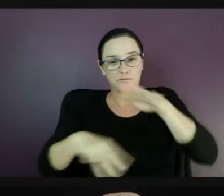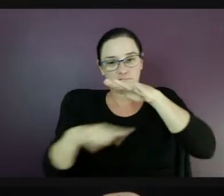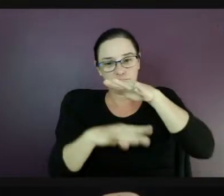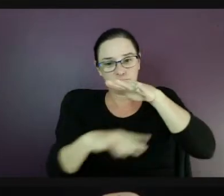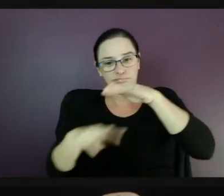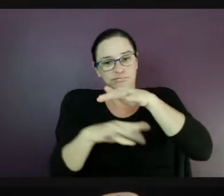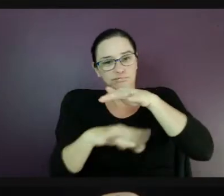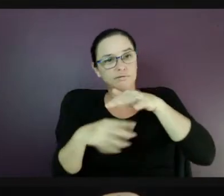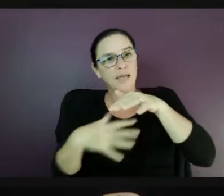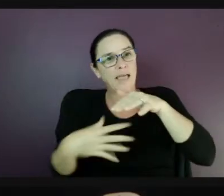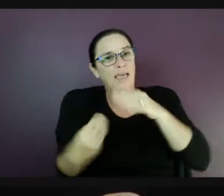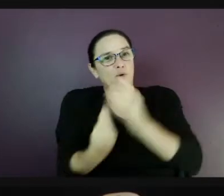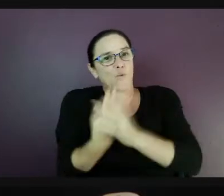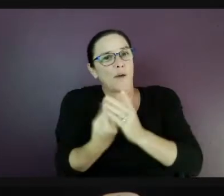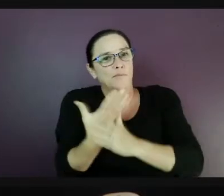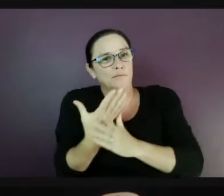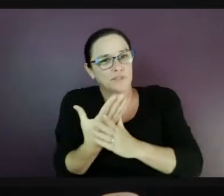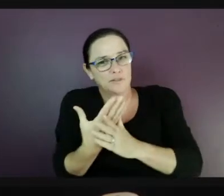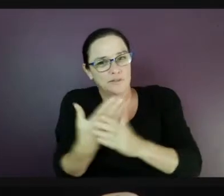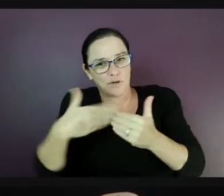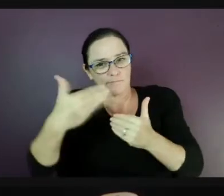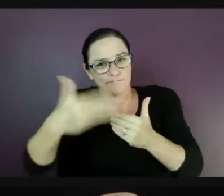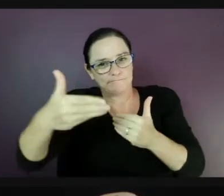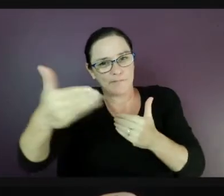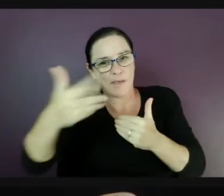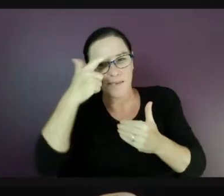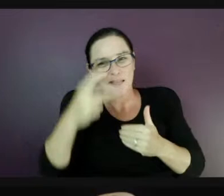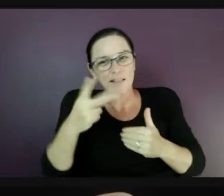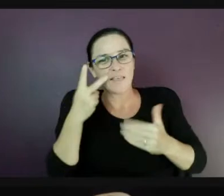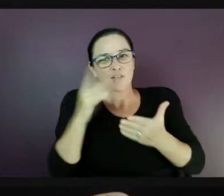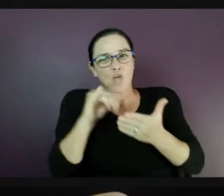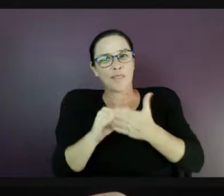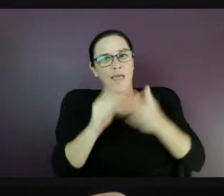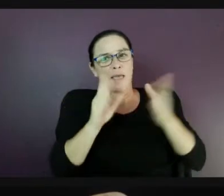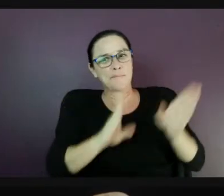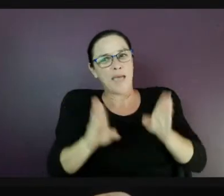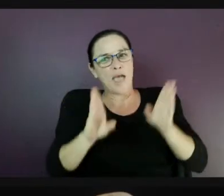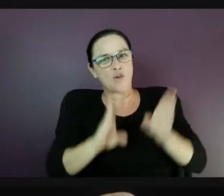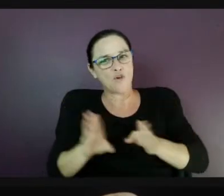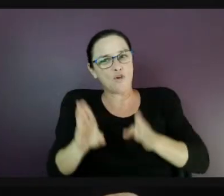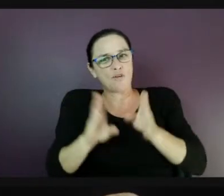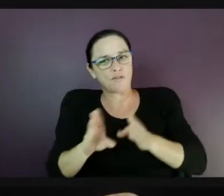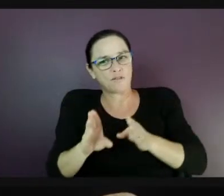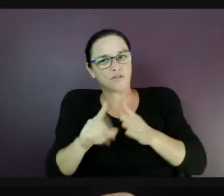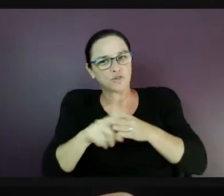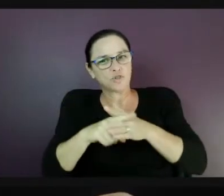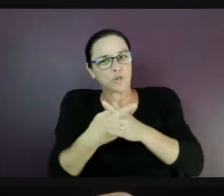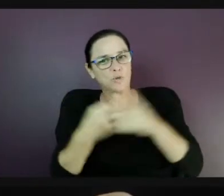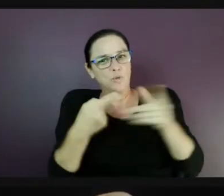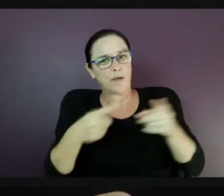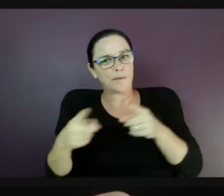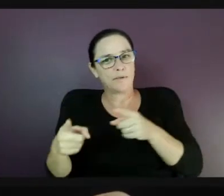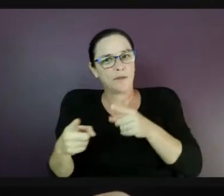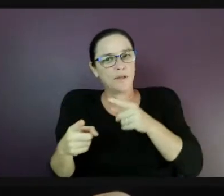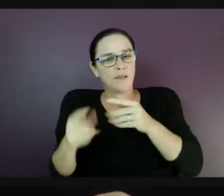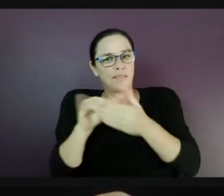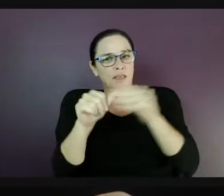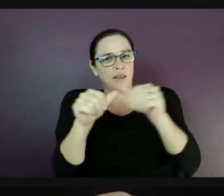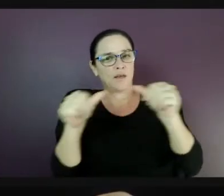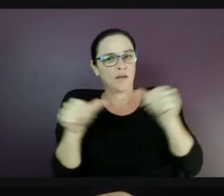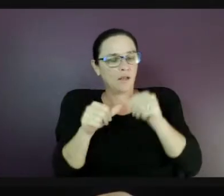the coming decades, because they saw this pattern of eruptions beginning to occur in that area.